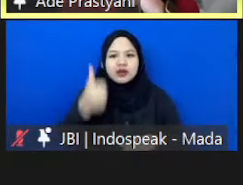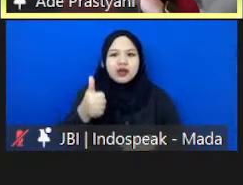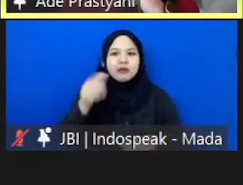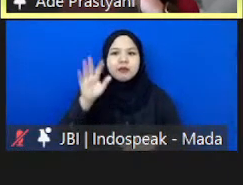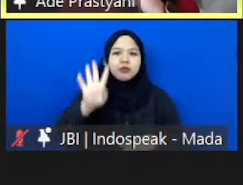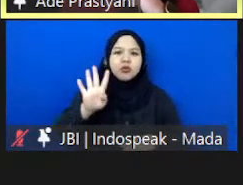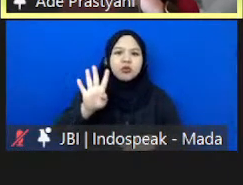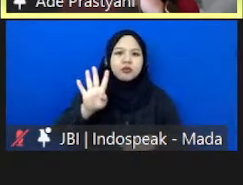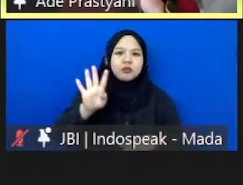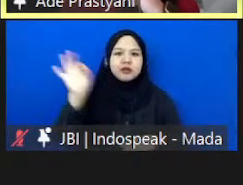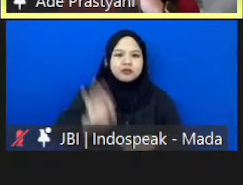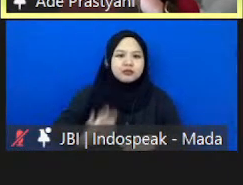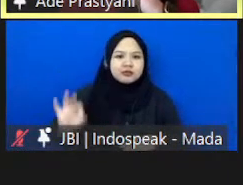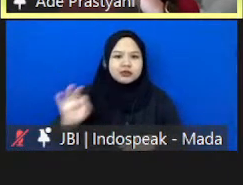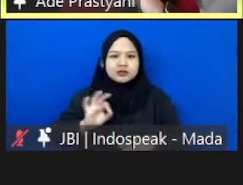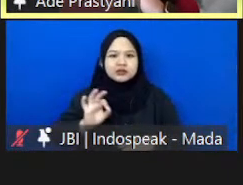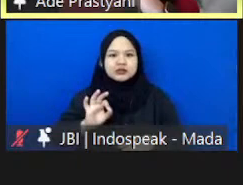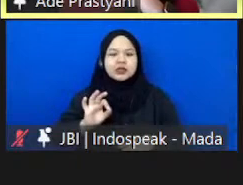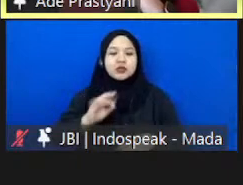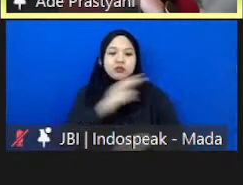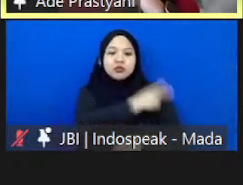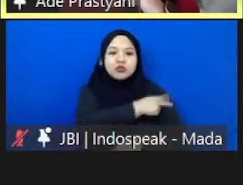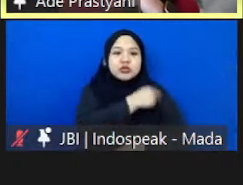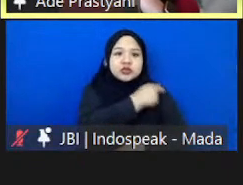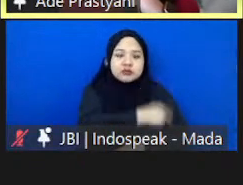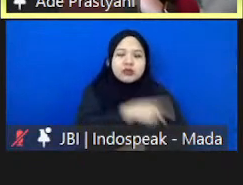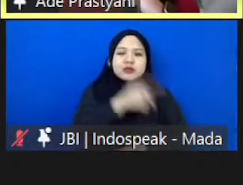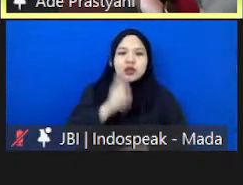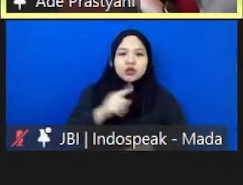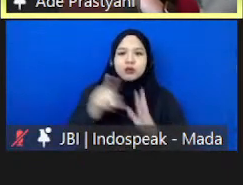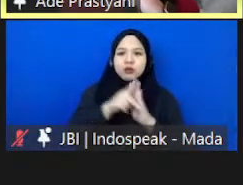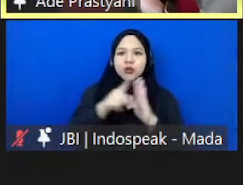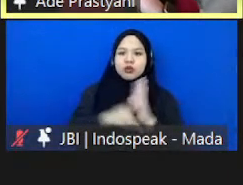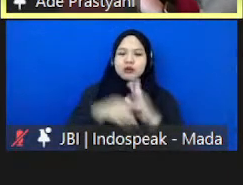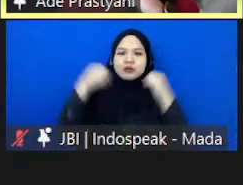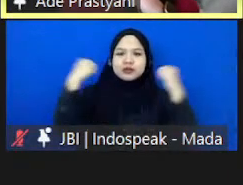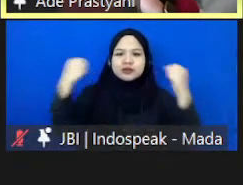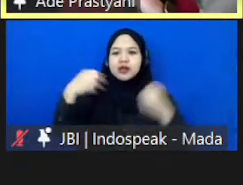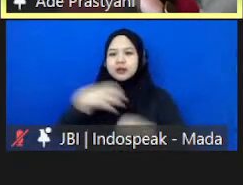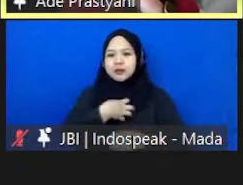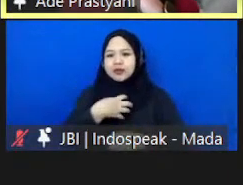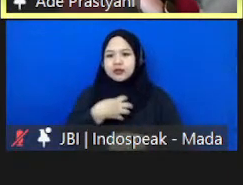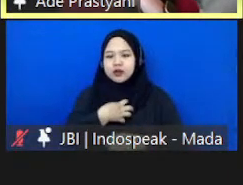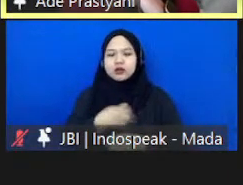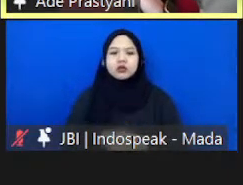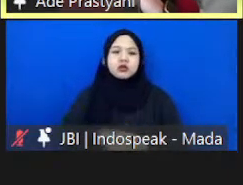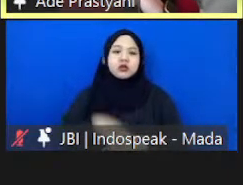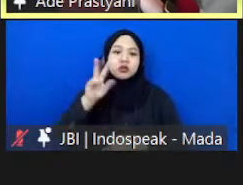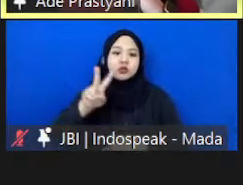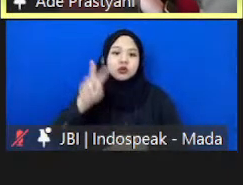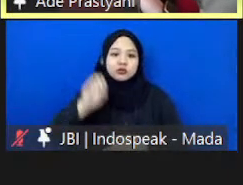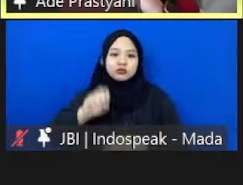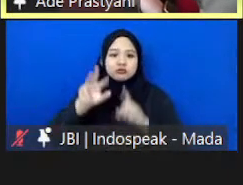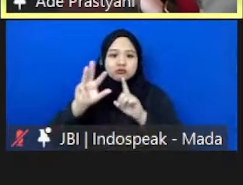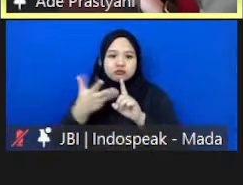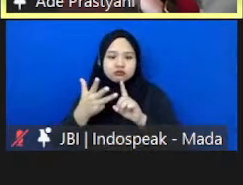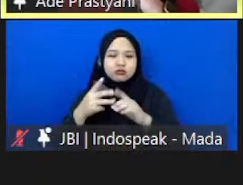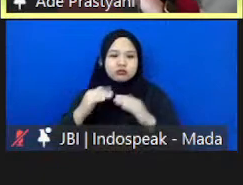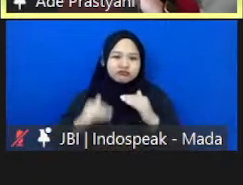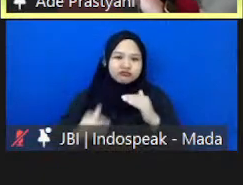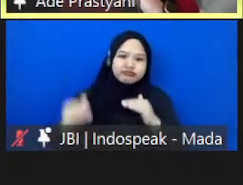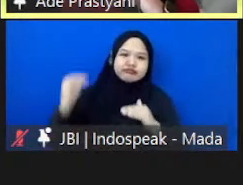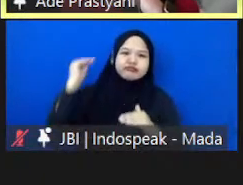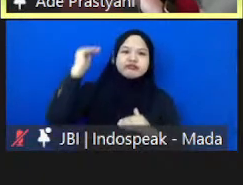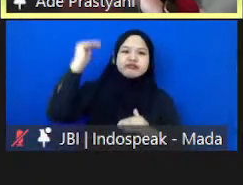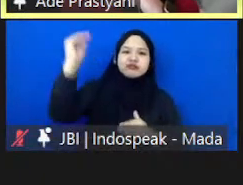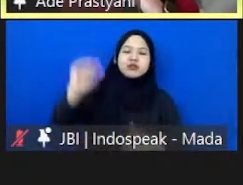Puskesmas runs mental health programs. And in 2019, that figure grew into